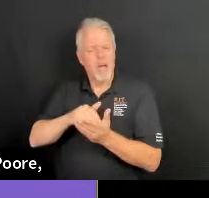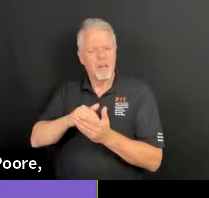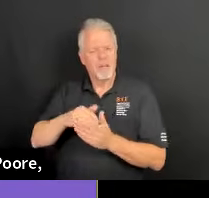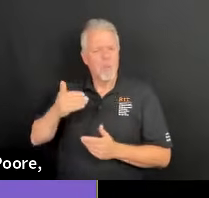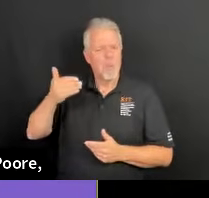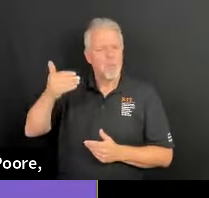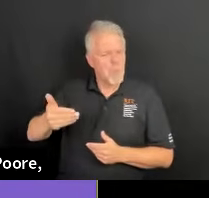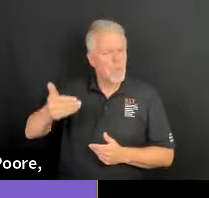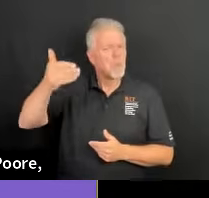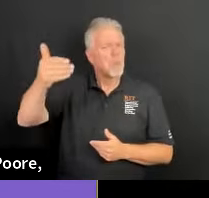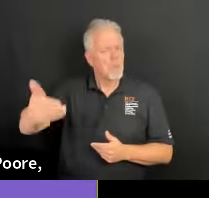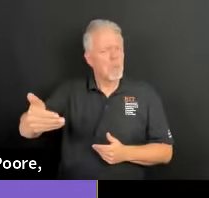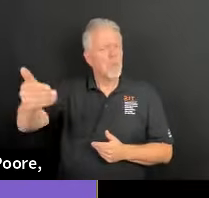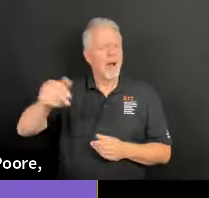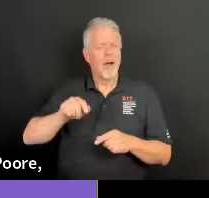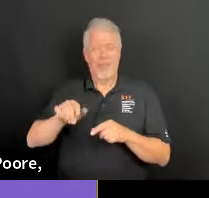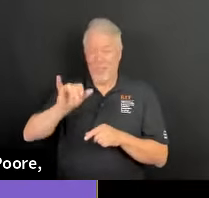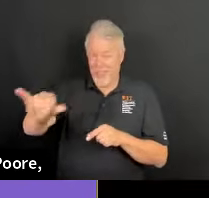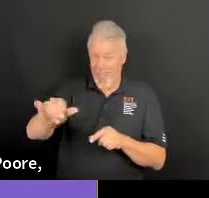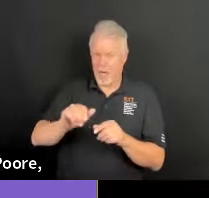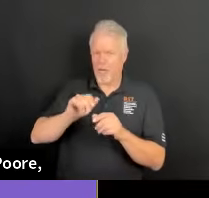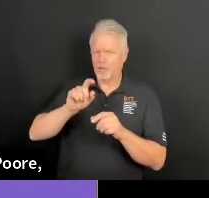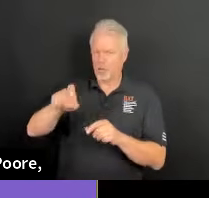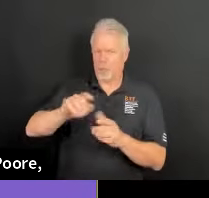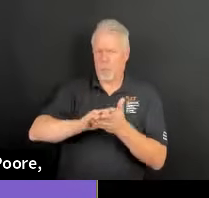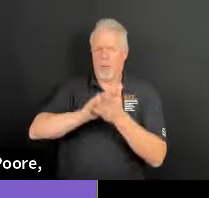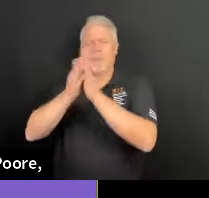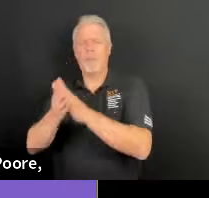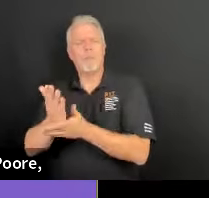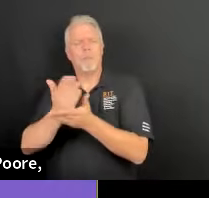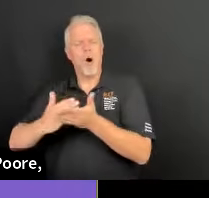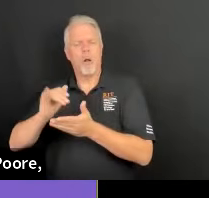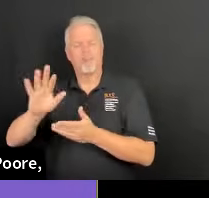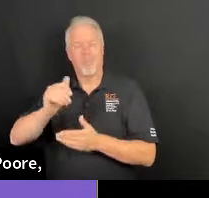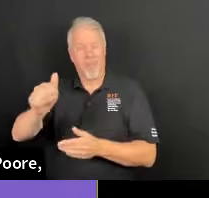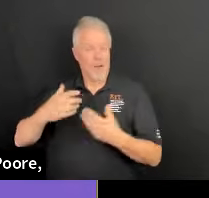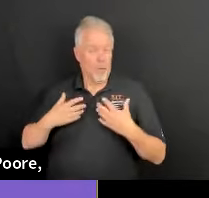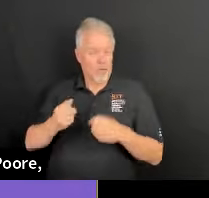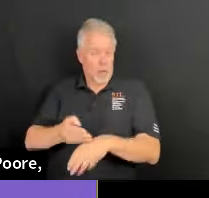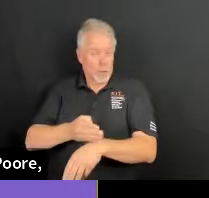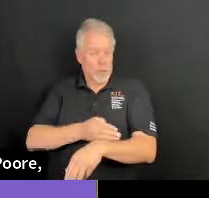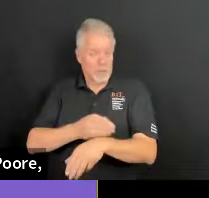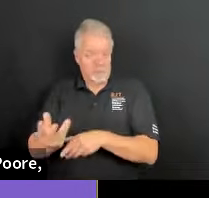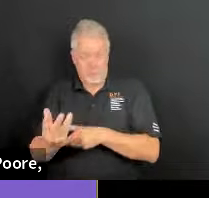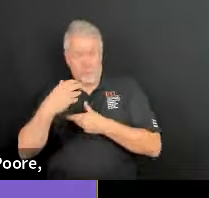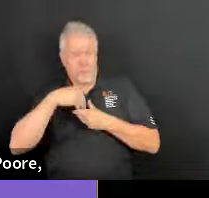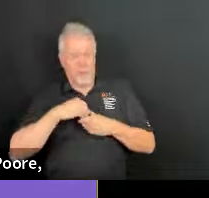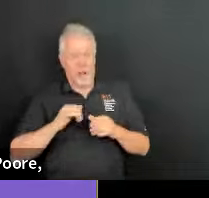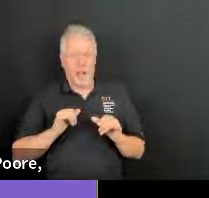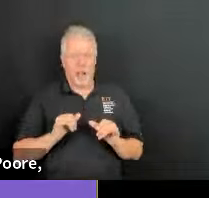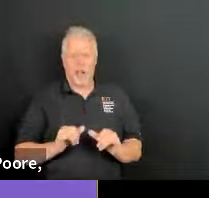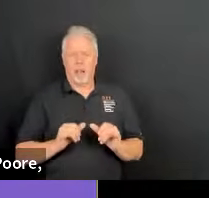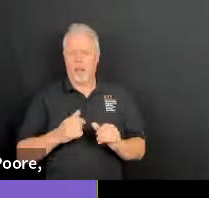it's possible that that people will relapse occasionally. So that should become part of their